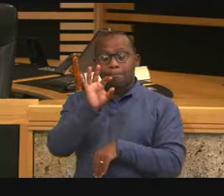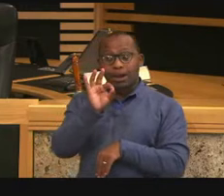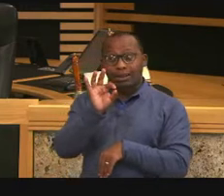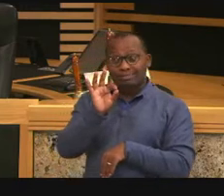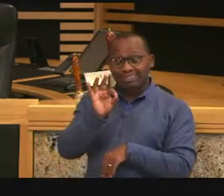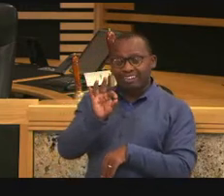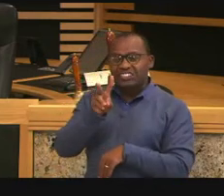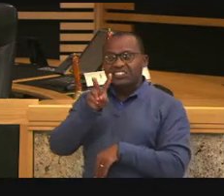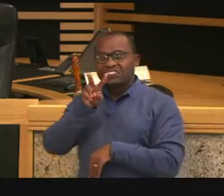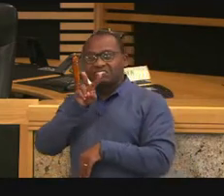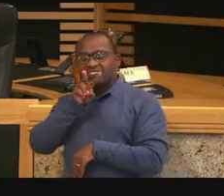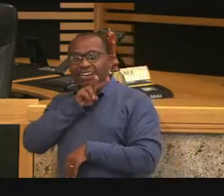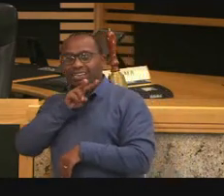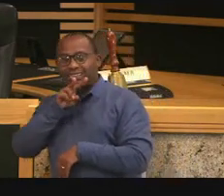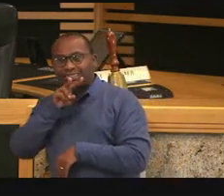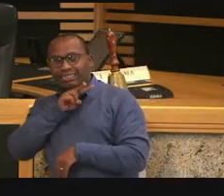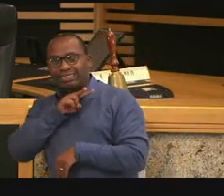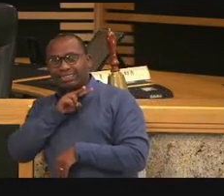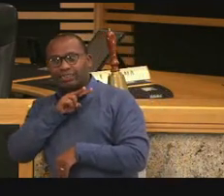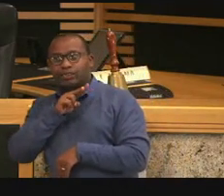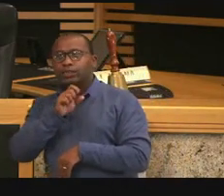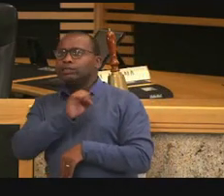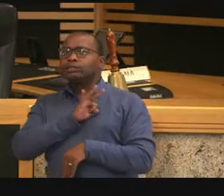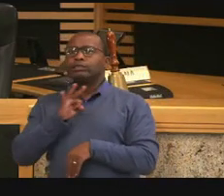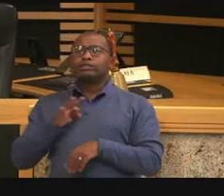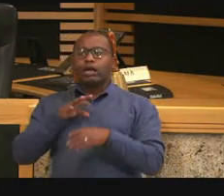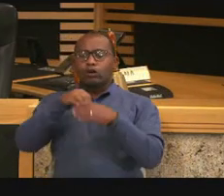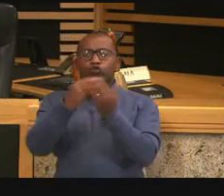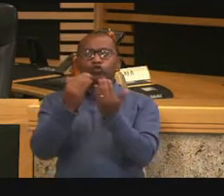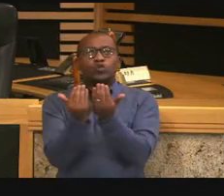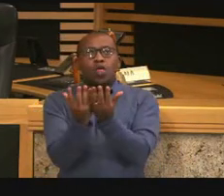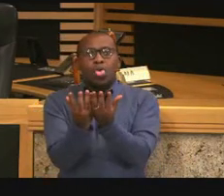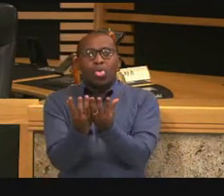you hardly find the full complement of staff members in schools.